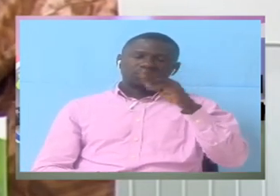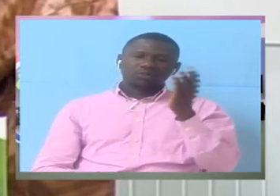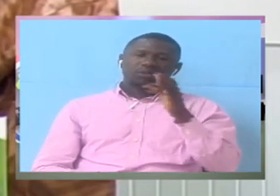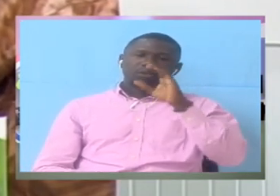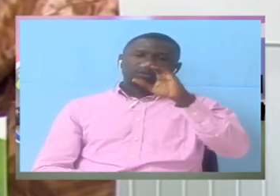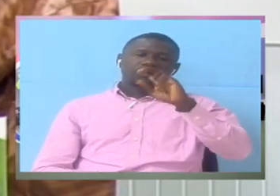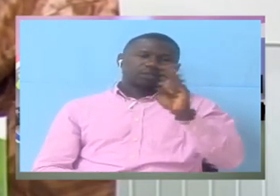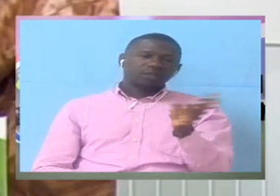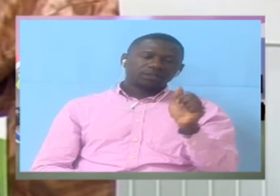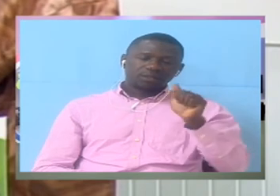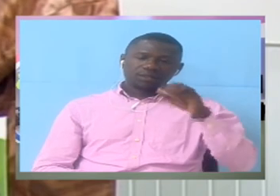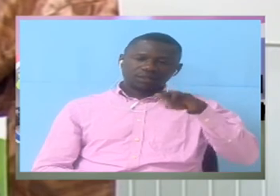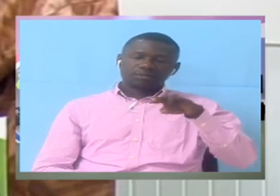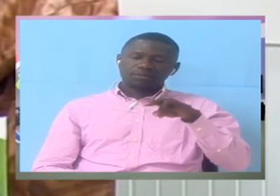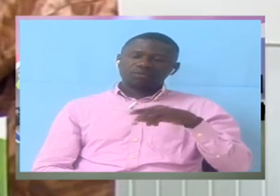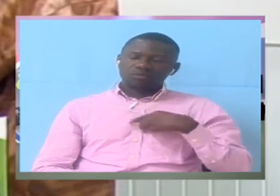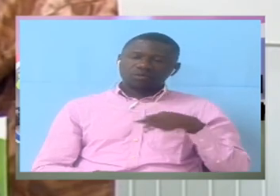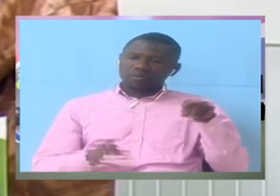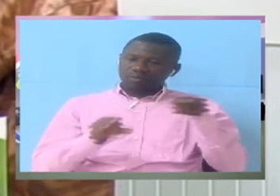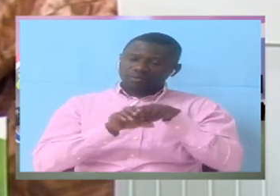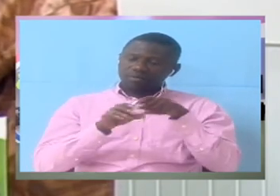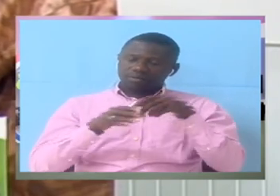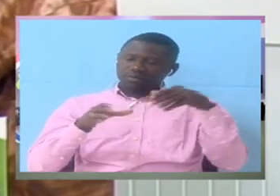We were all part of the engineering unit.